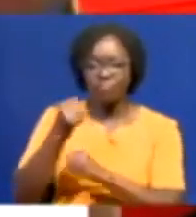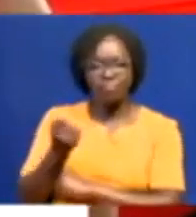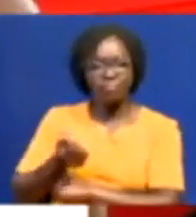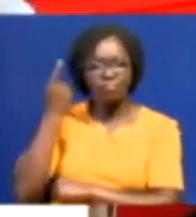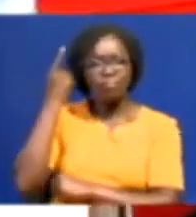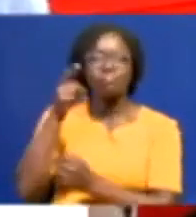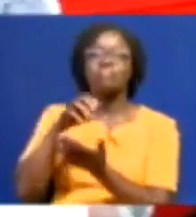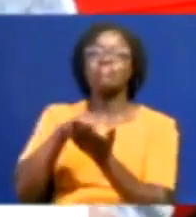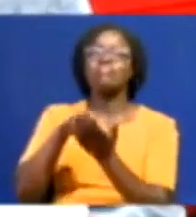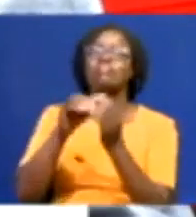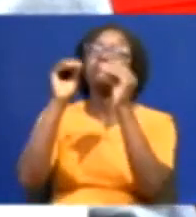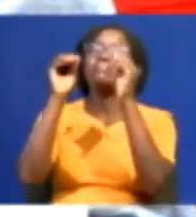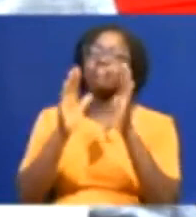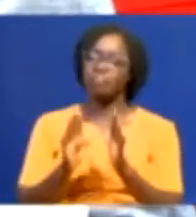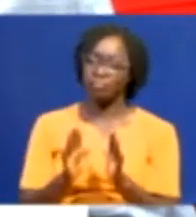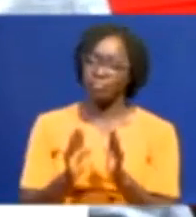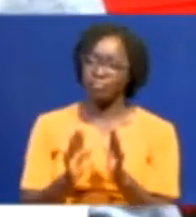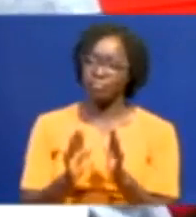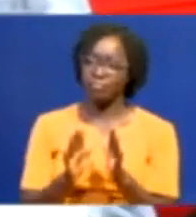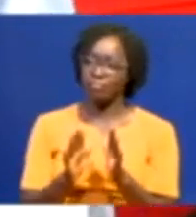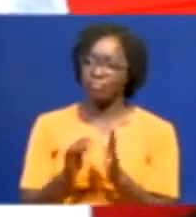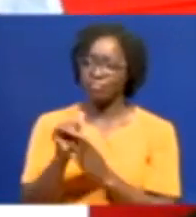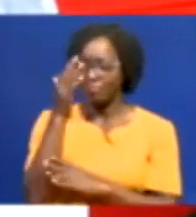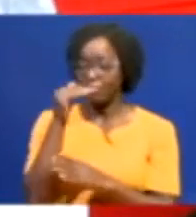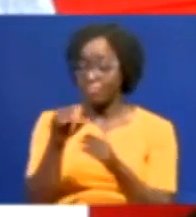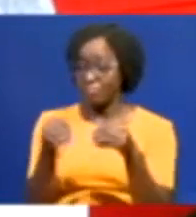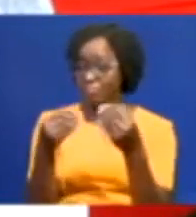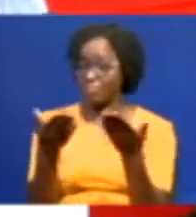the situation of our teachers. And that is why you were given